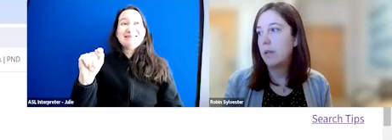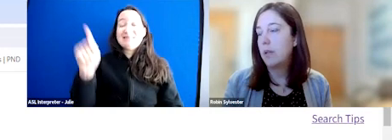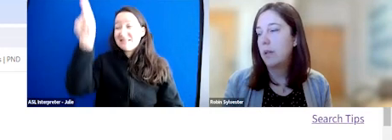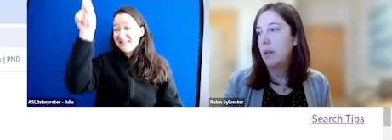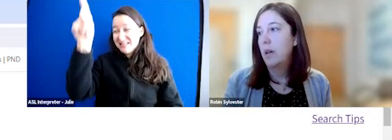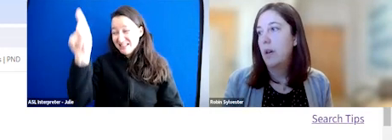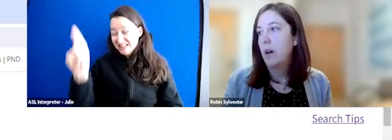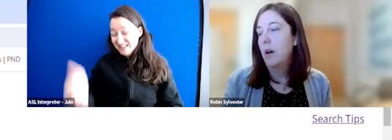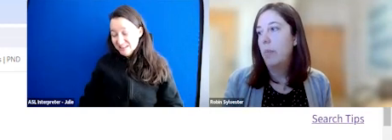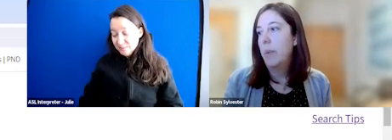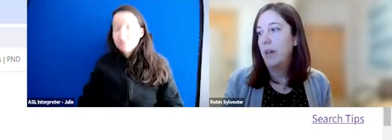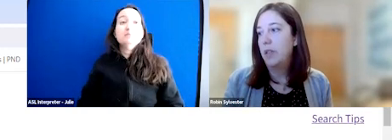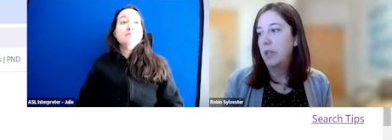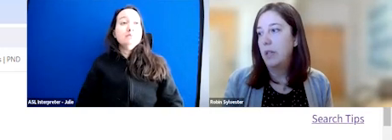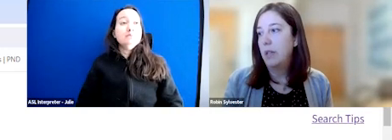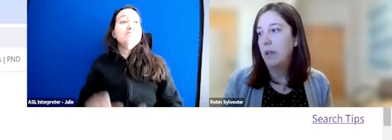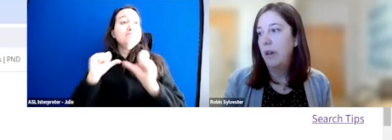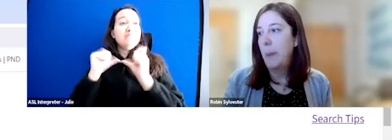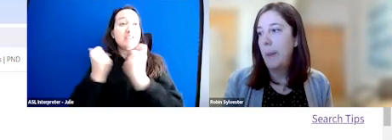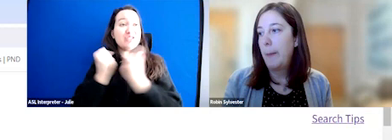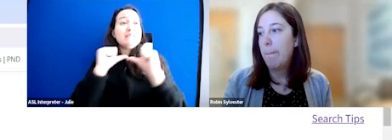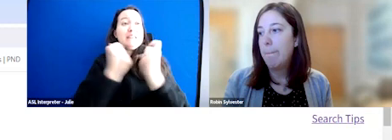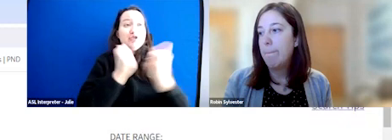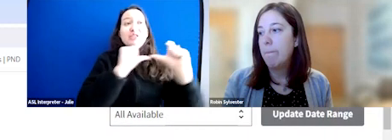this by agency.